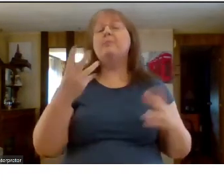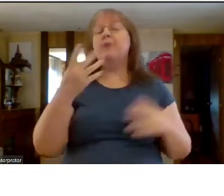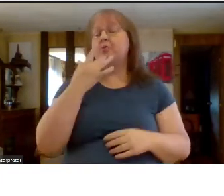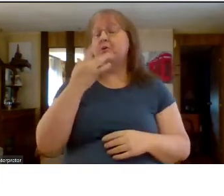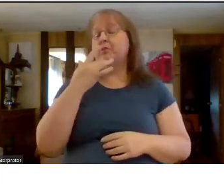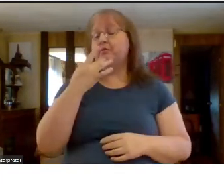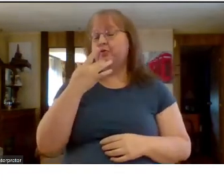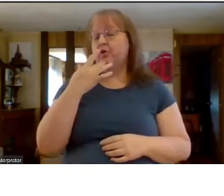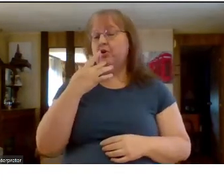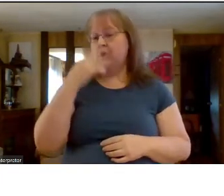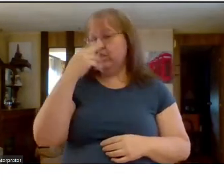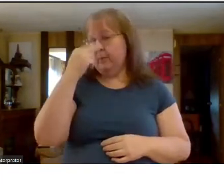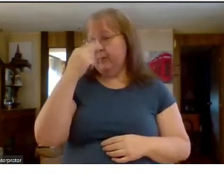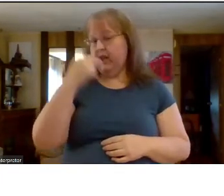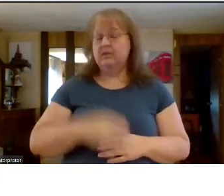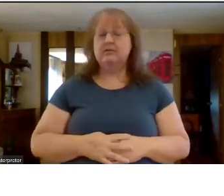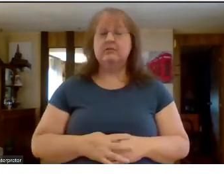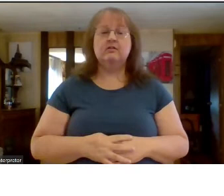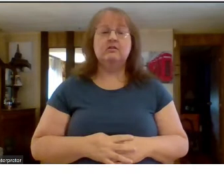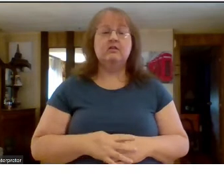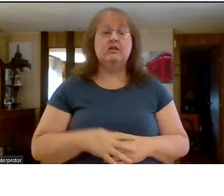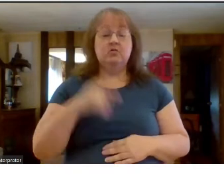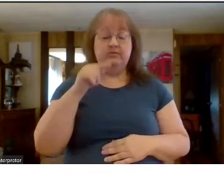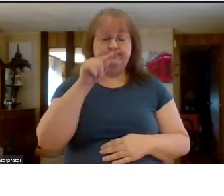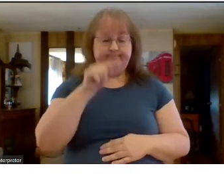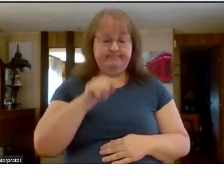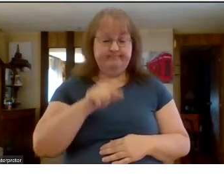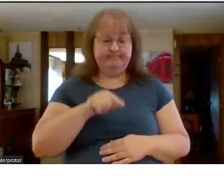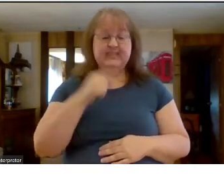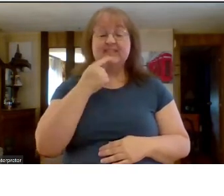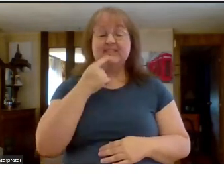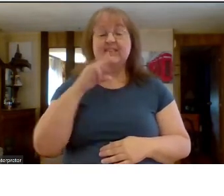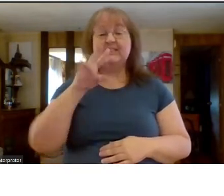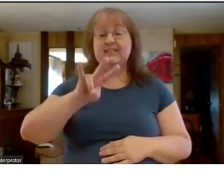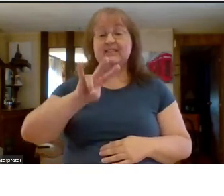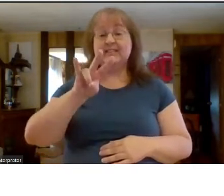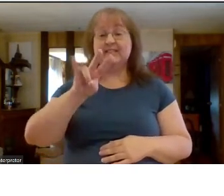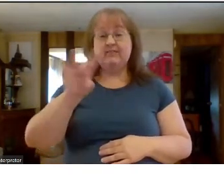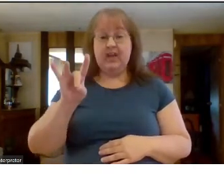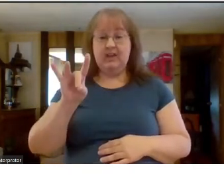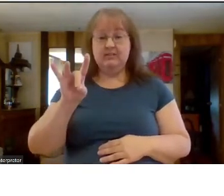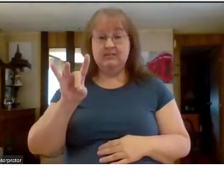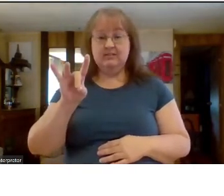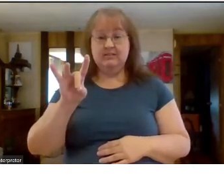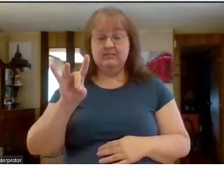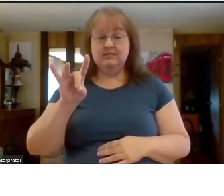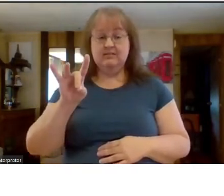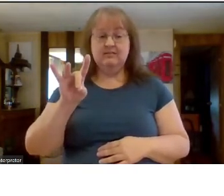prefer comedy? Well, comedy, there's 78. So 78